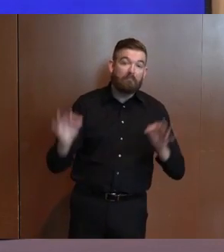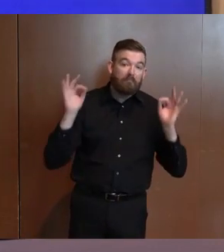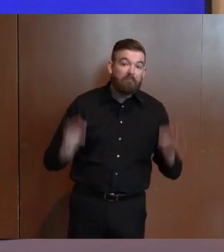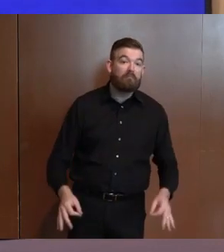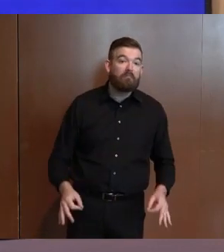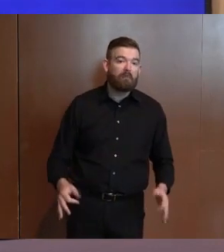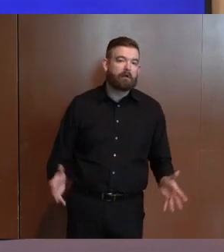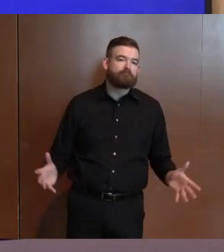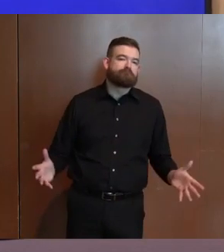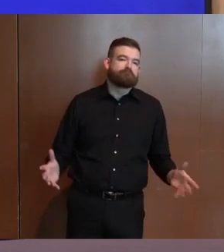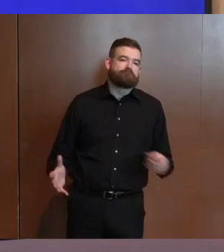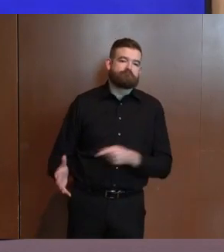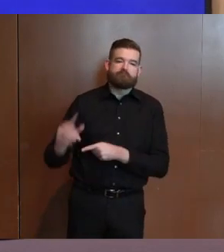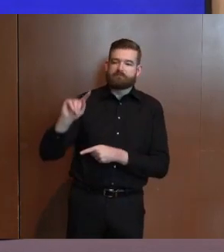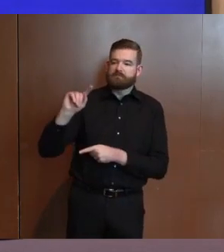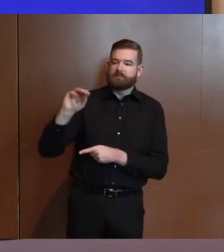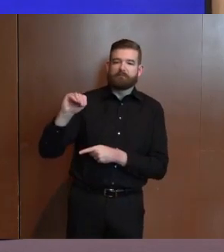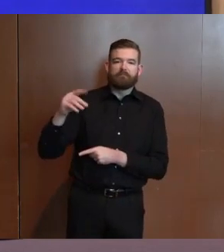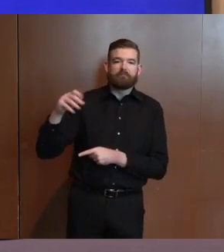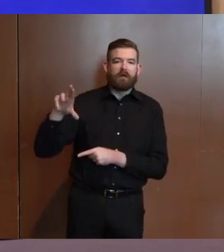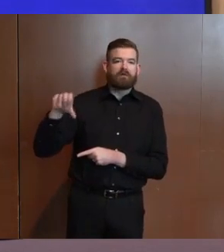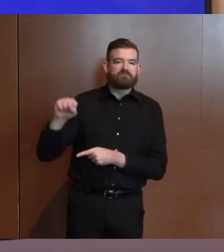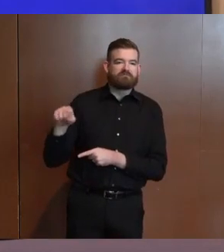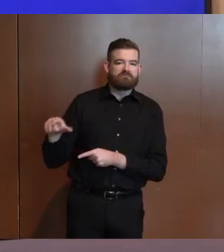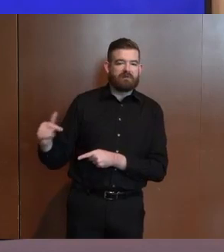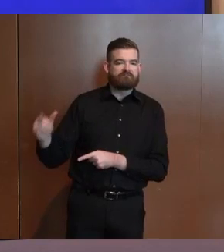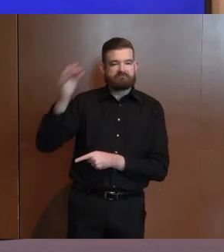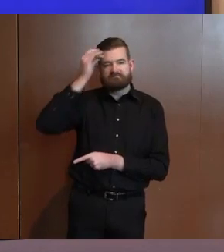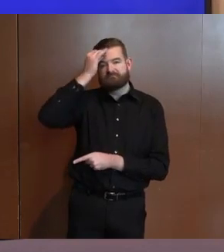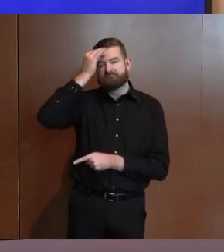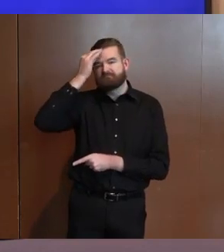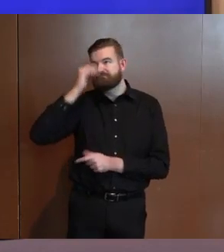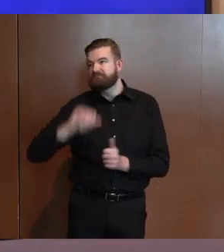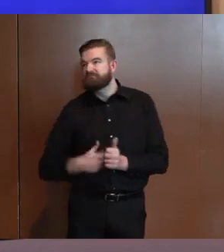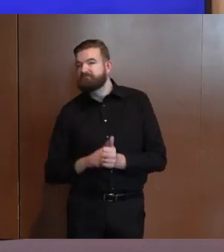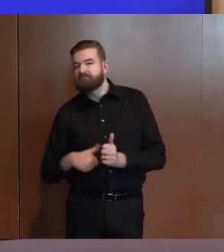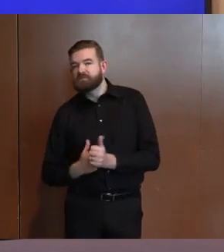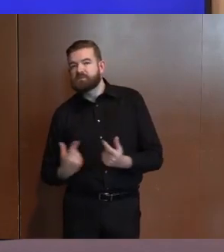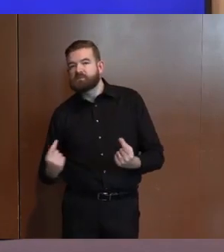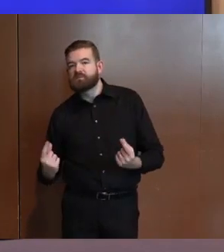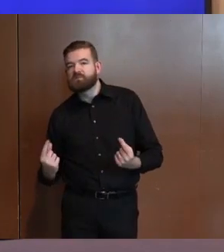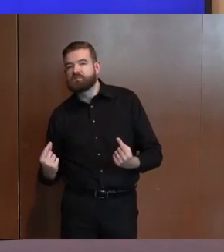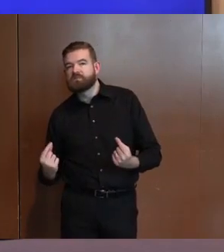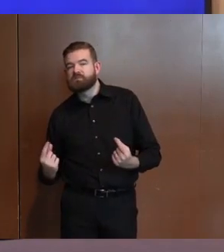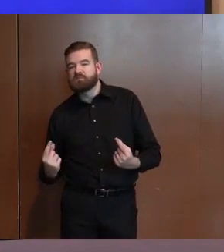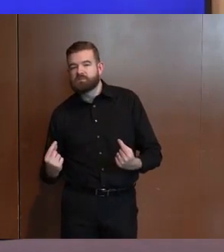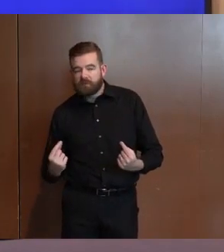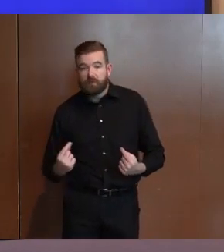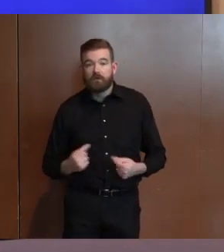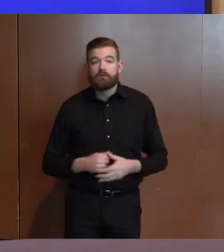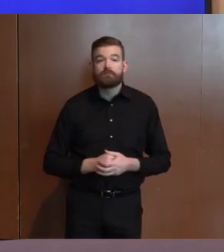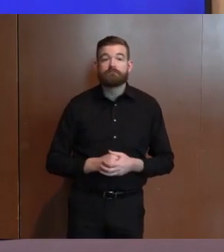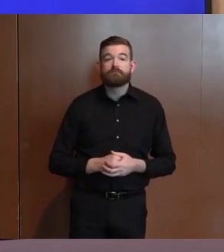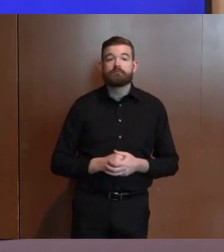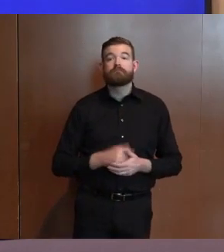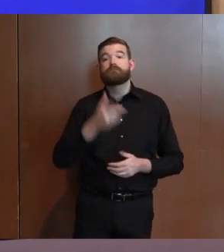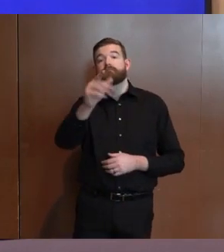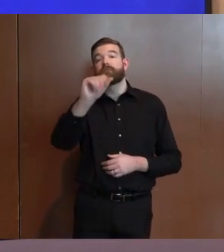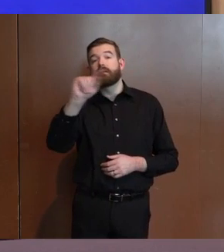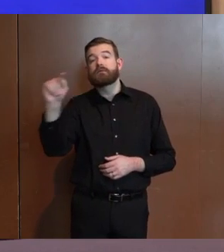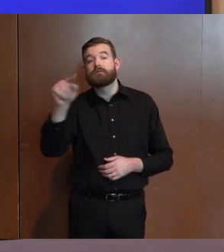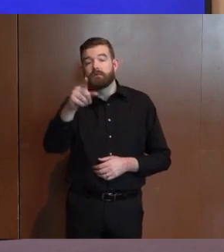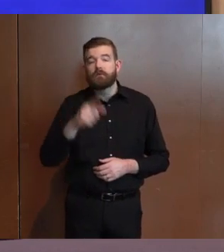contingency plans right now. Thank you. Thank you. You got one, sir? In the back, Matt. Governor, today's the first of the month and